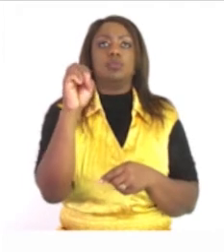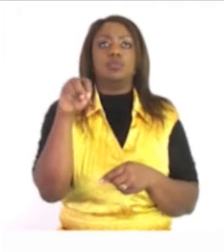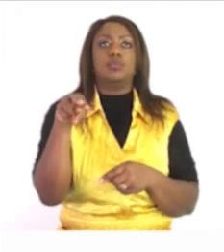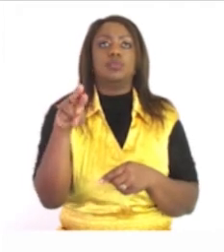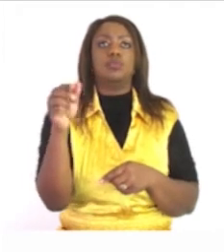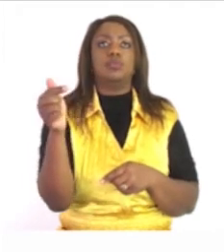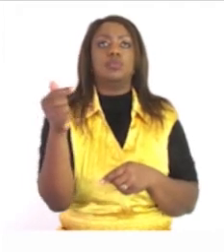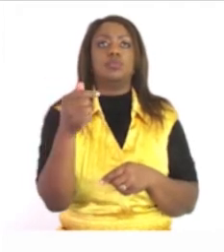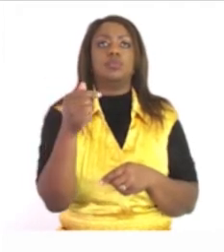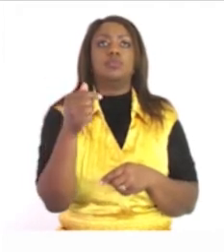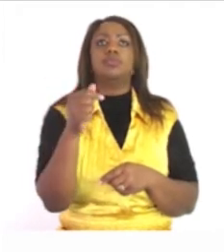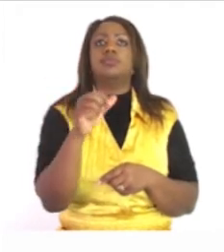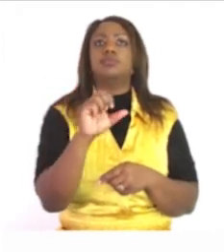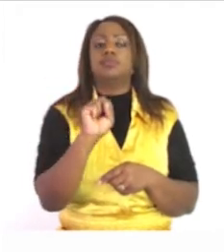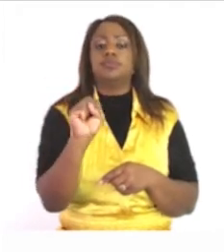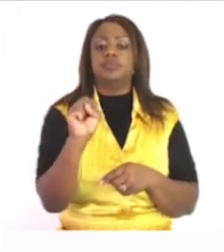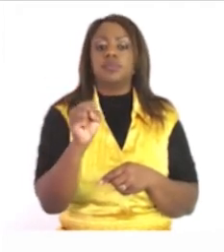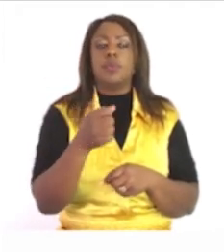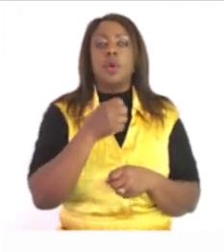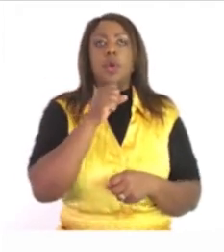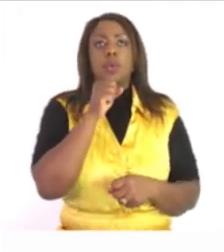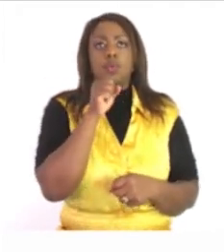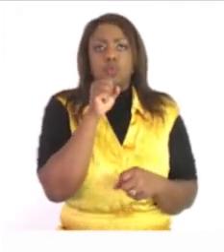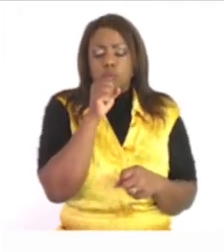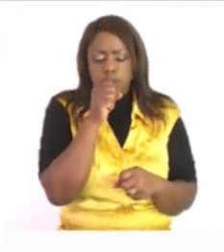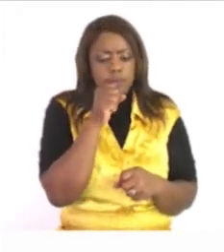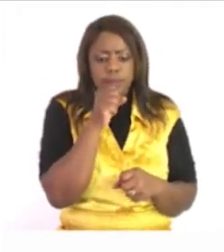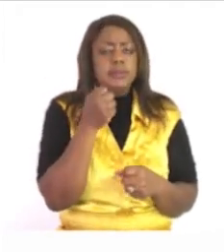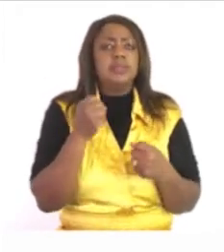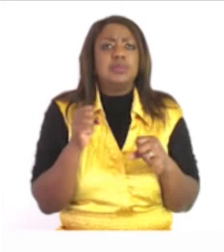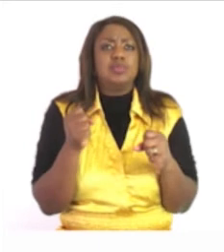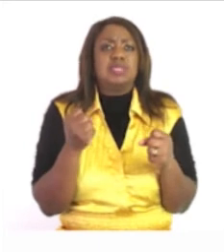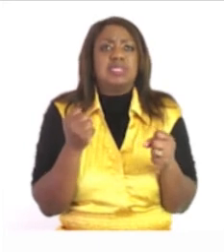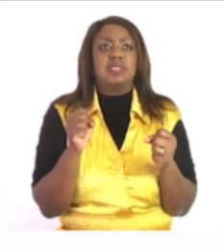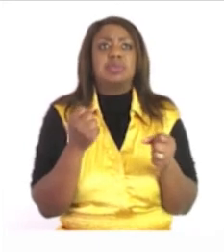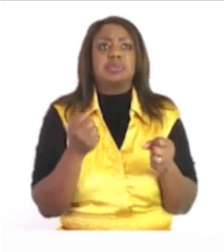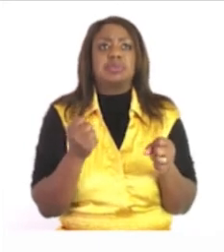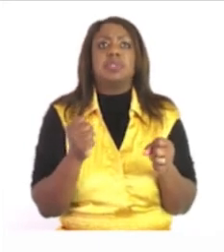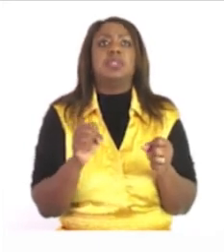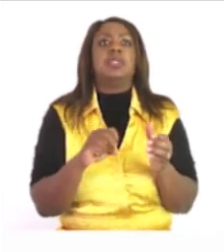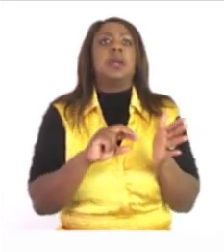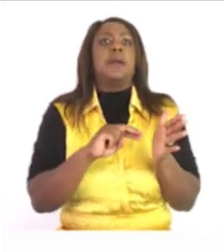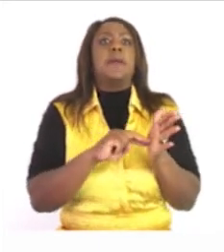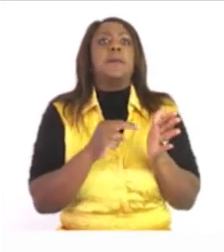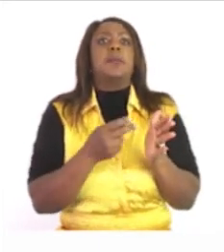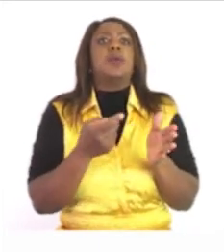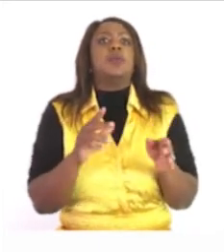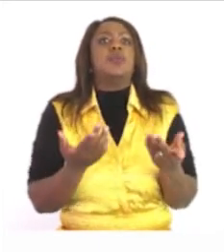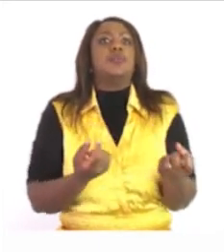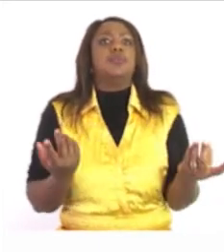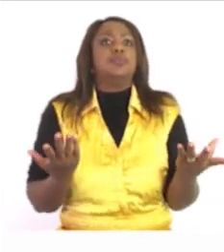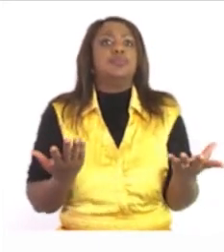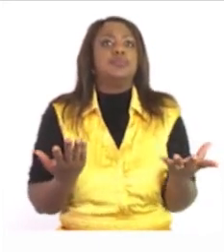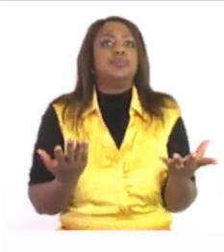The common diseases of the breathing system, our breathing system, the respiratory system, any disease that